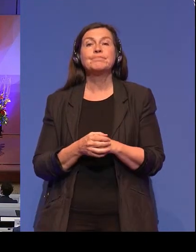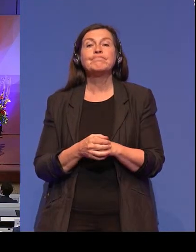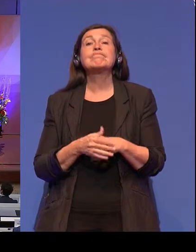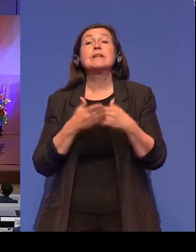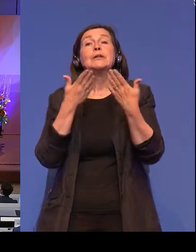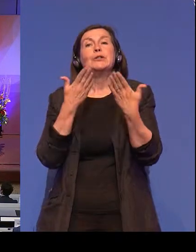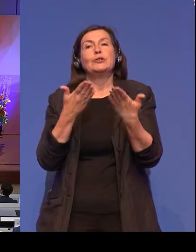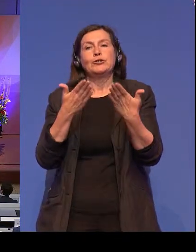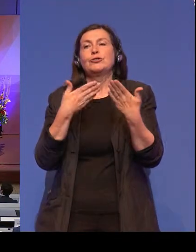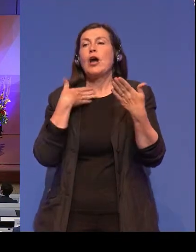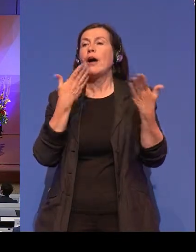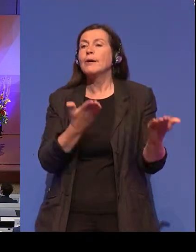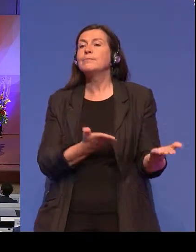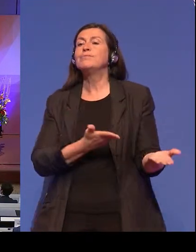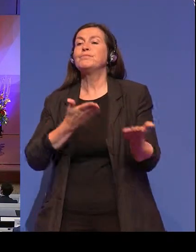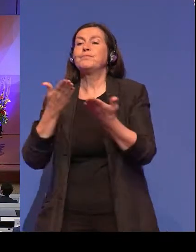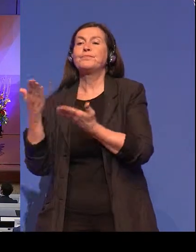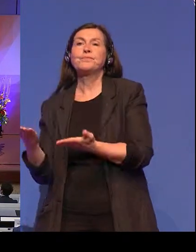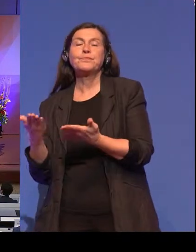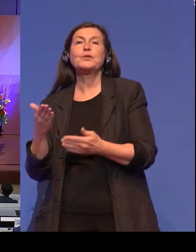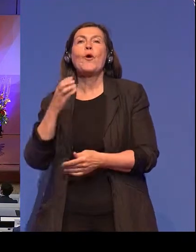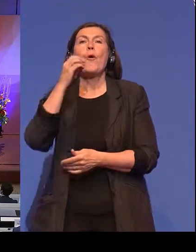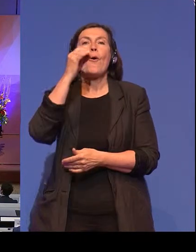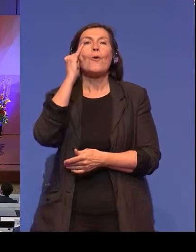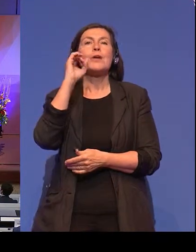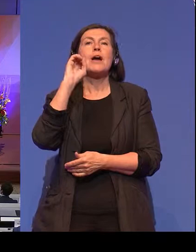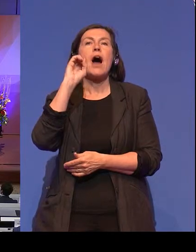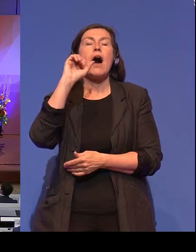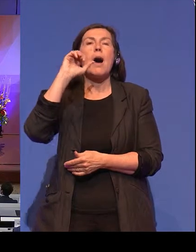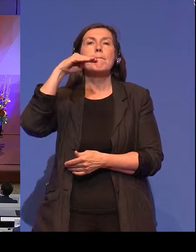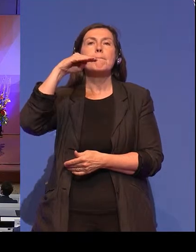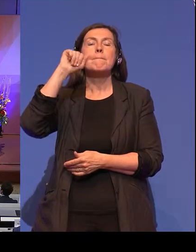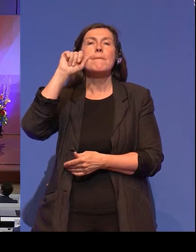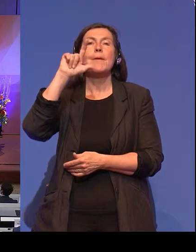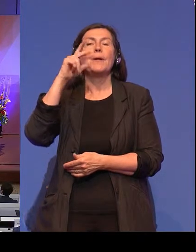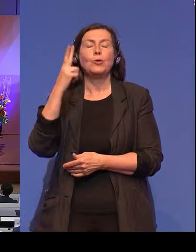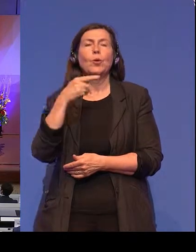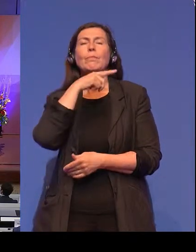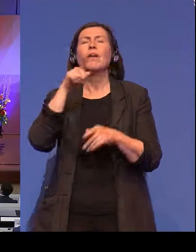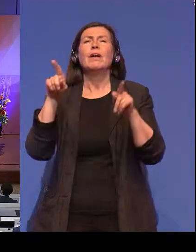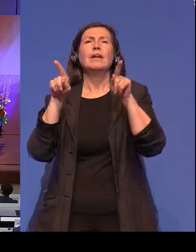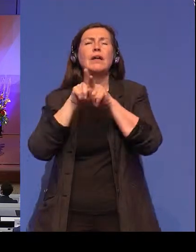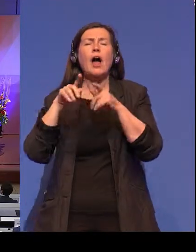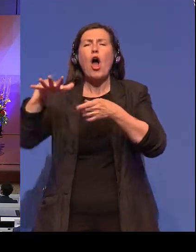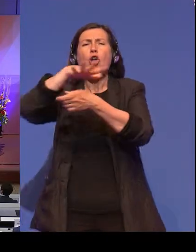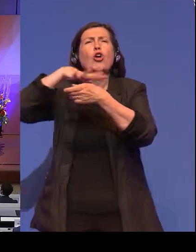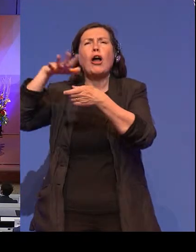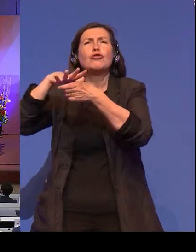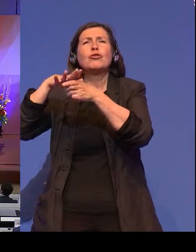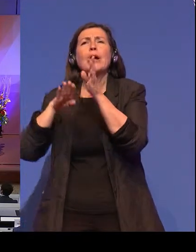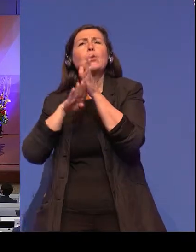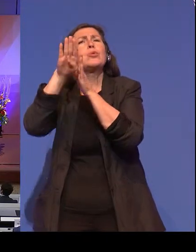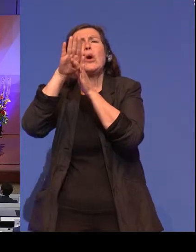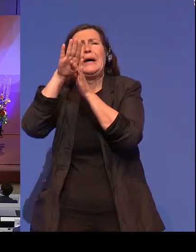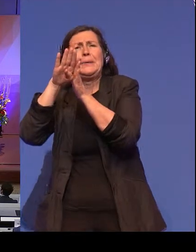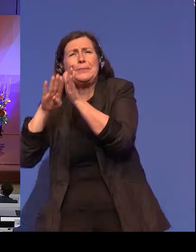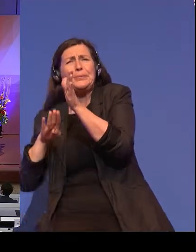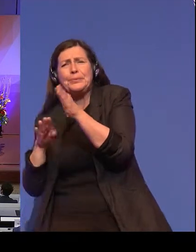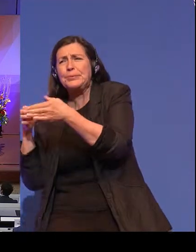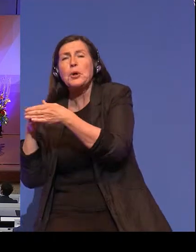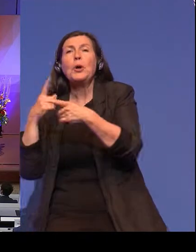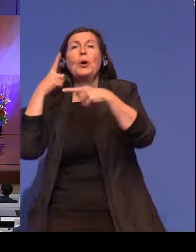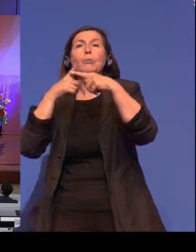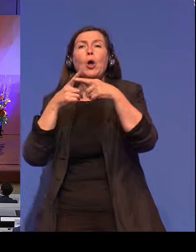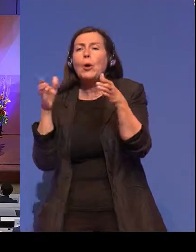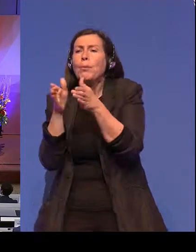Utoikamanu, UN Undersecretary General and High Representative for the least developed countries, landlocked developed countries, and small island